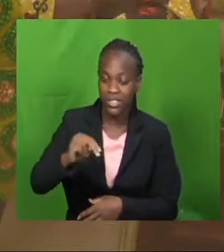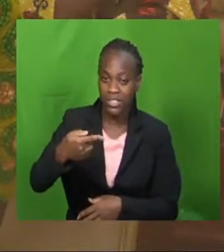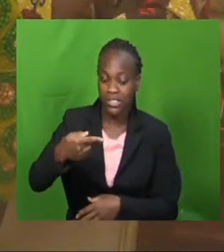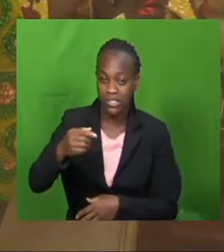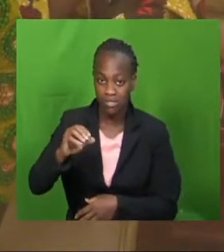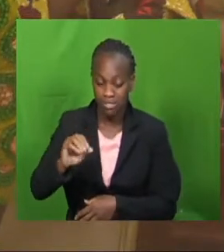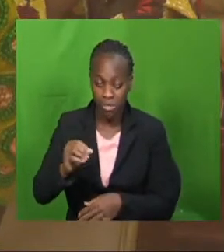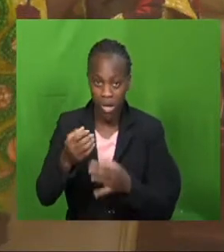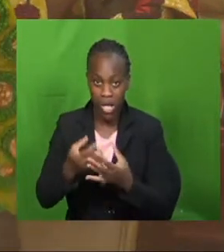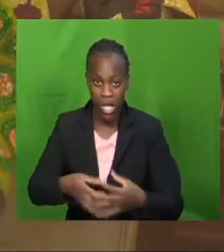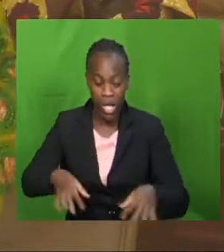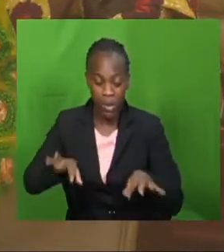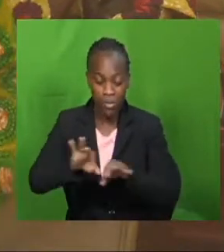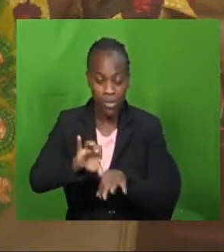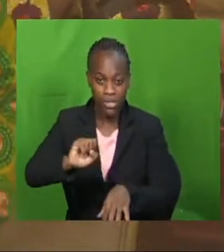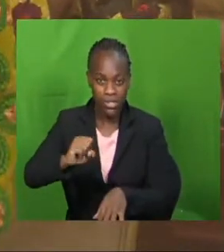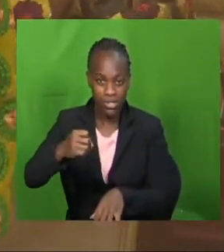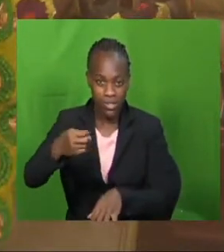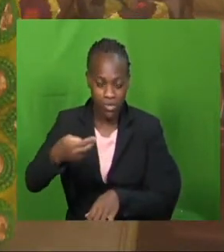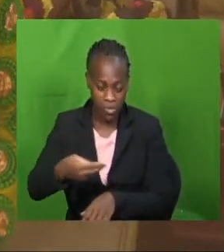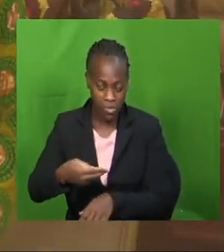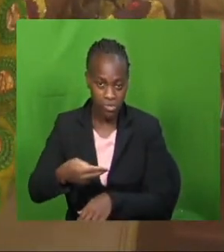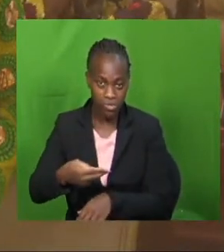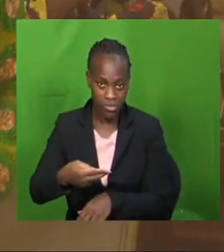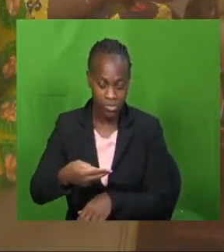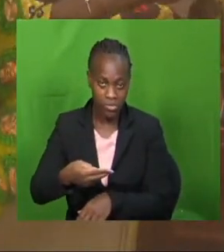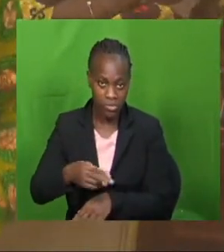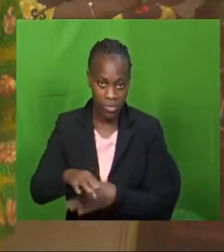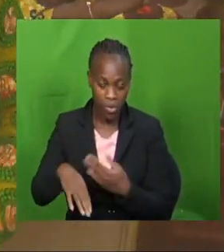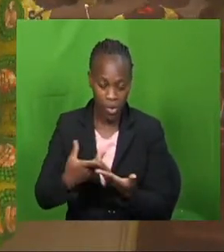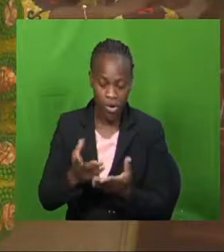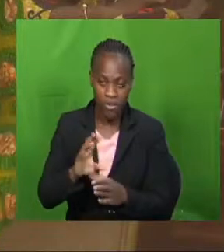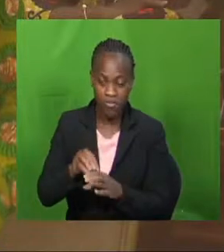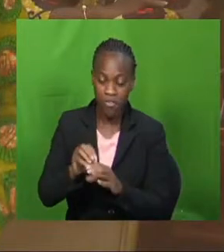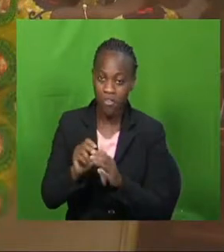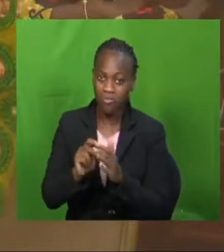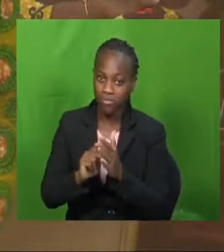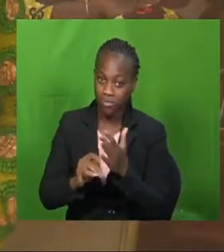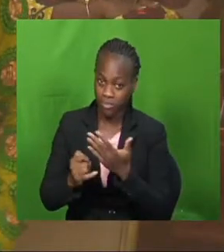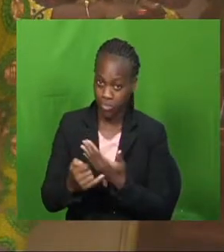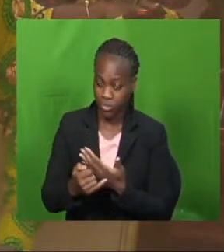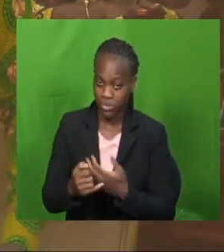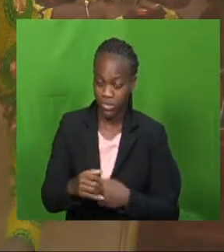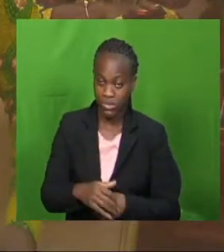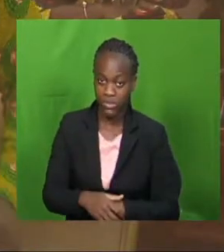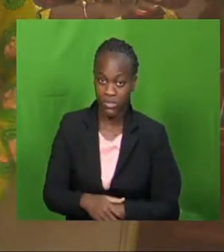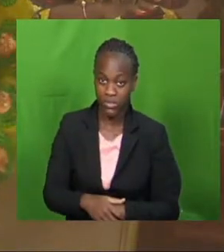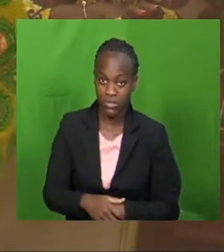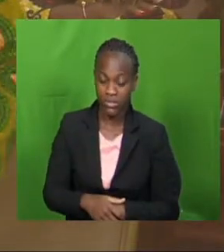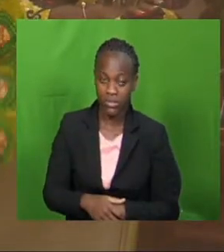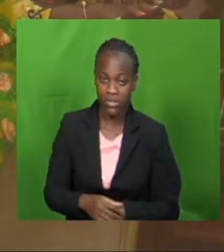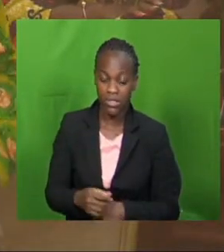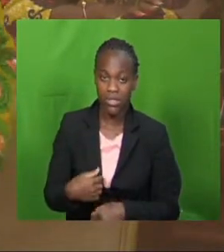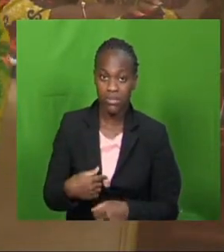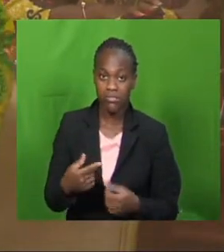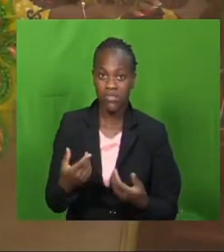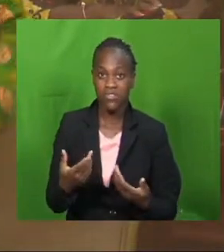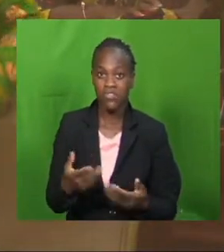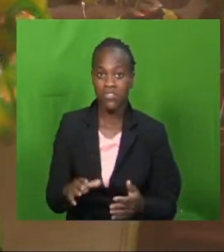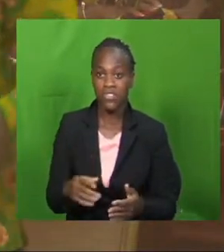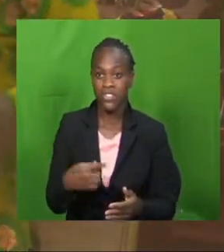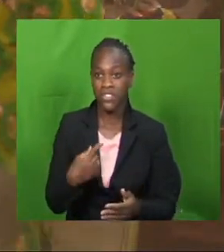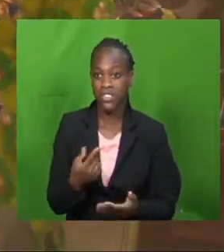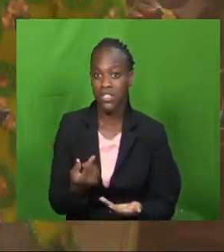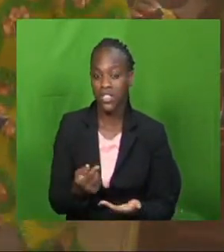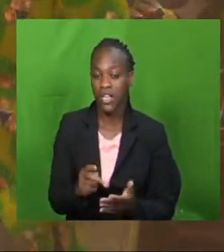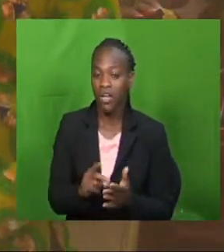relevant stakeholders were involved in this project. Mr. Speaker, I want to conclude by commenting to the House that this project